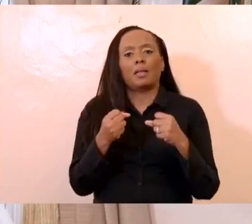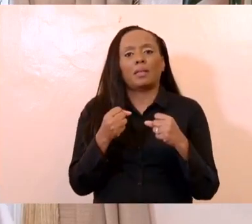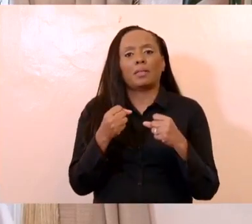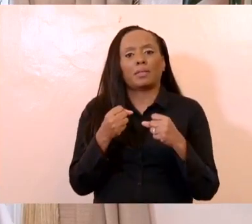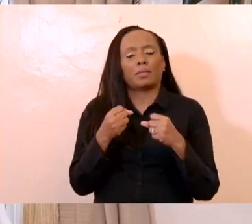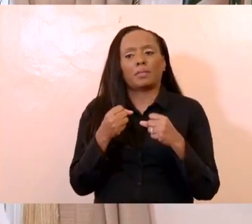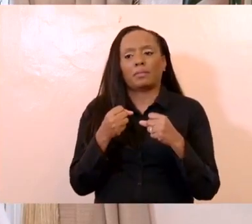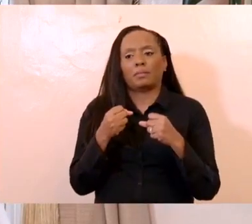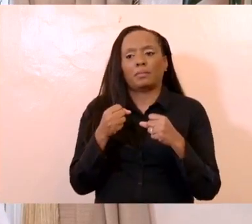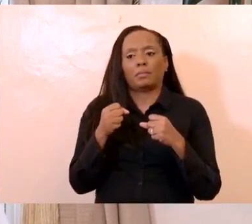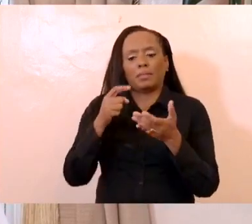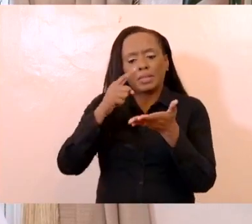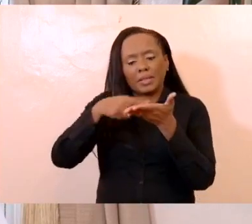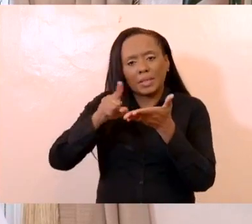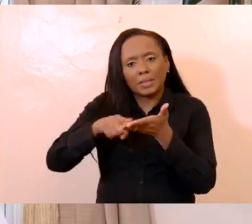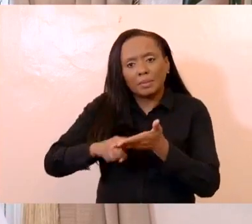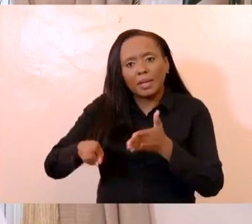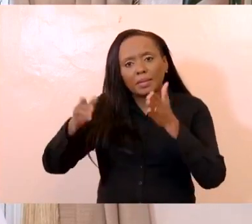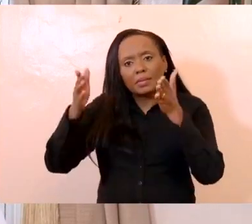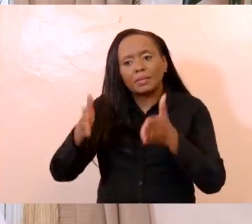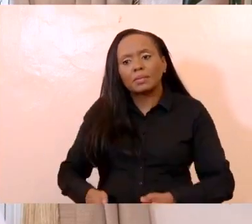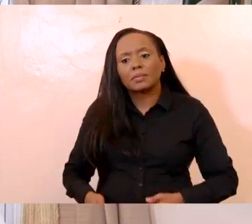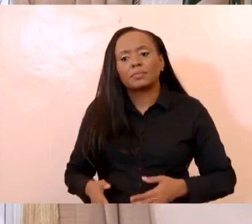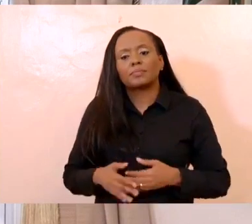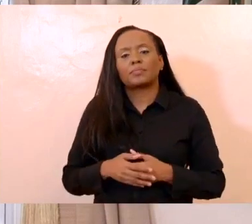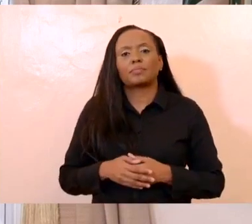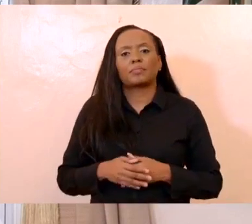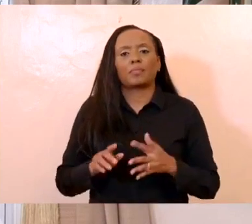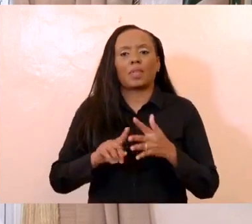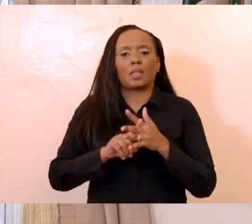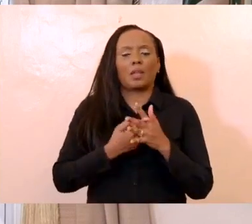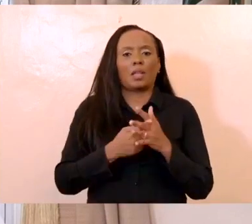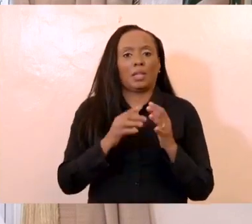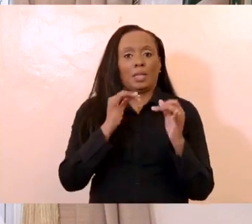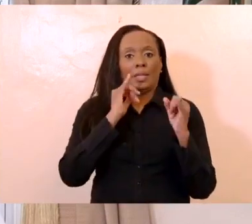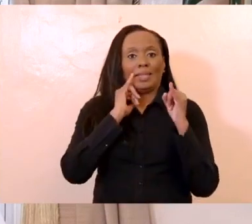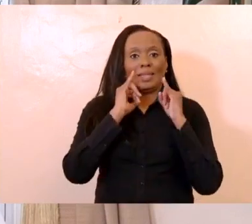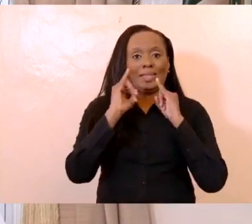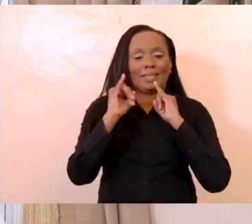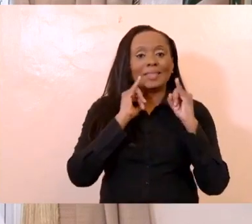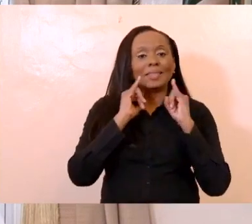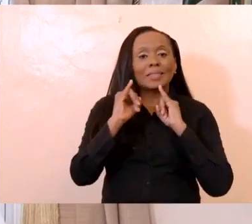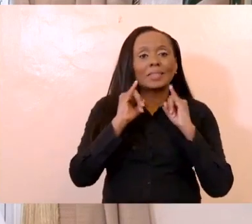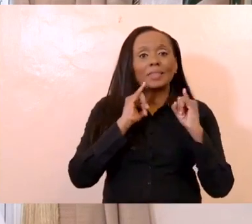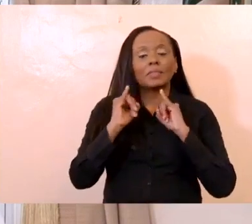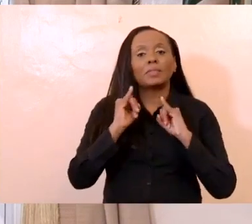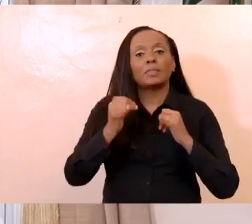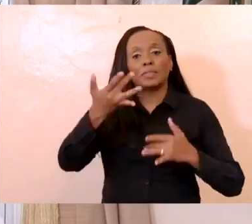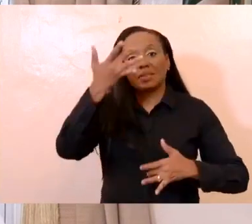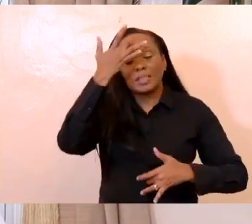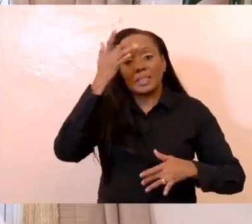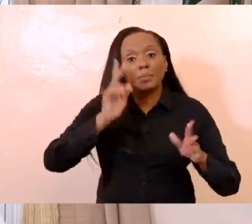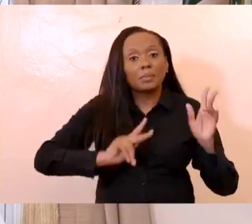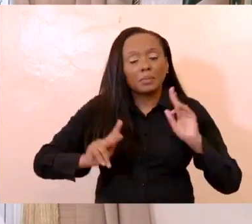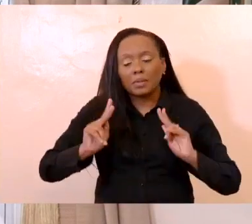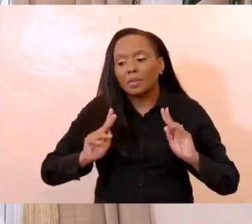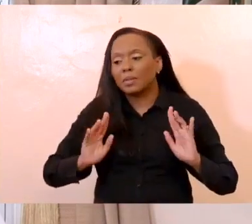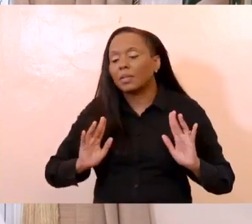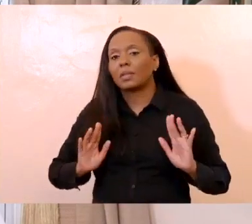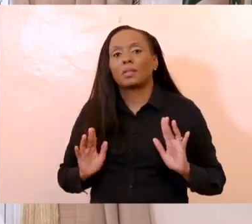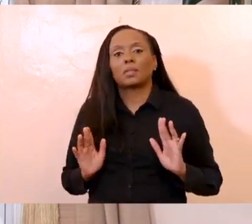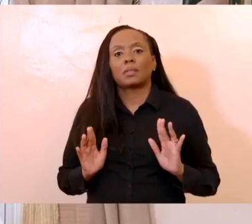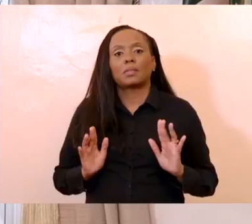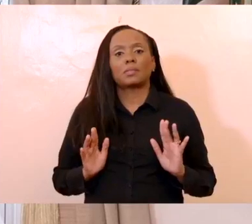inspectors, basically start to interview the ill person or the person with